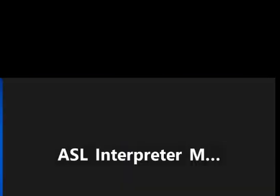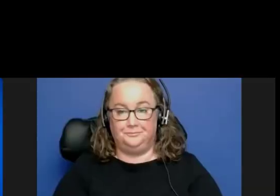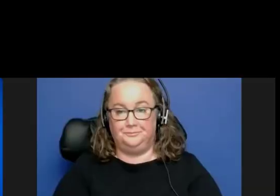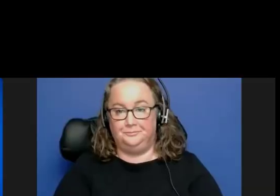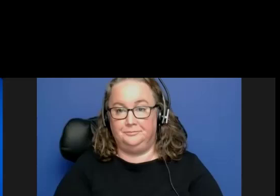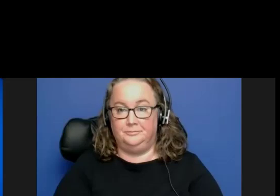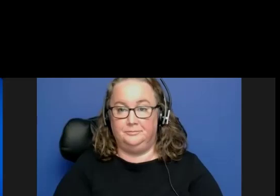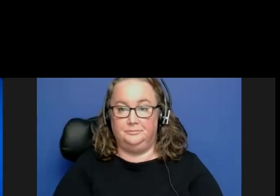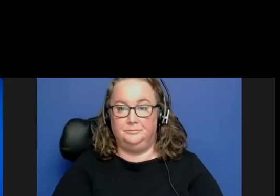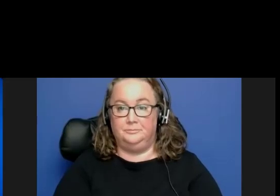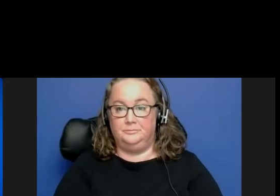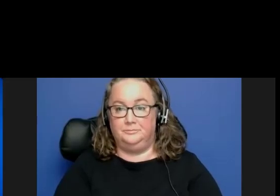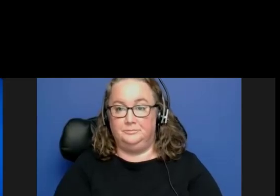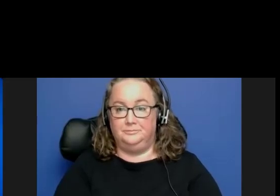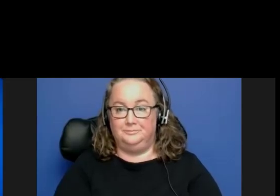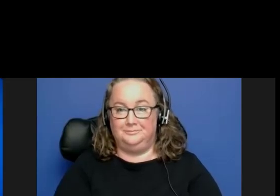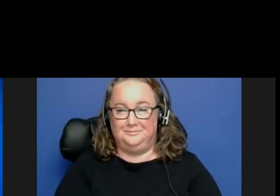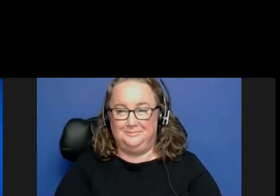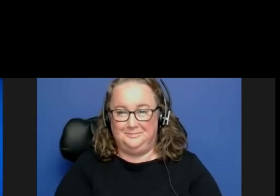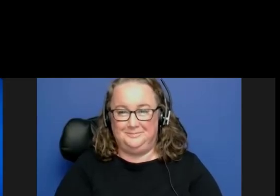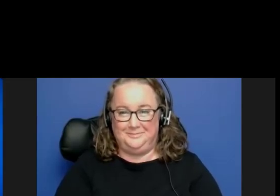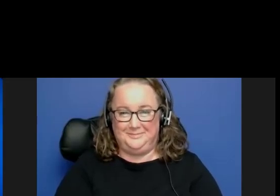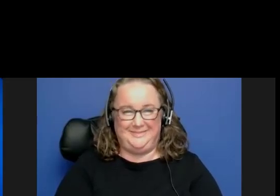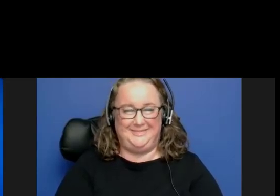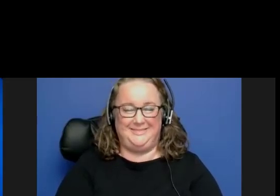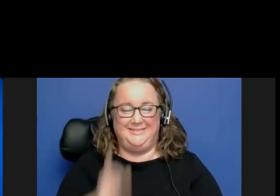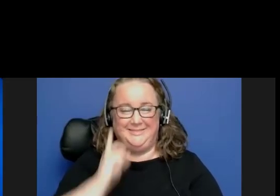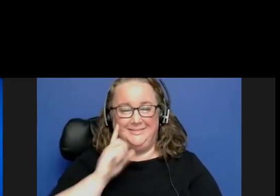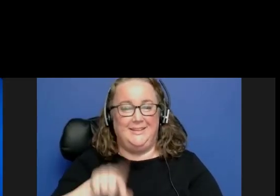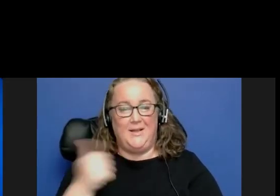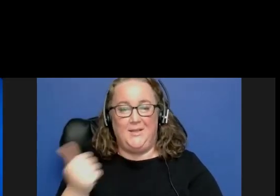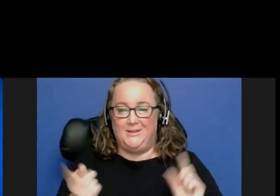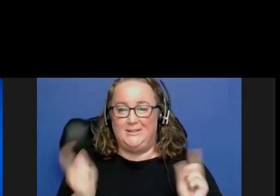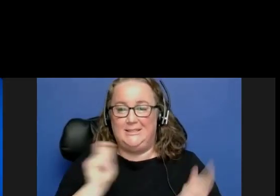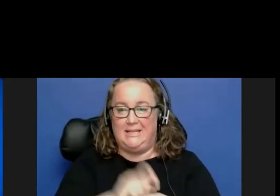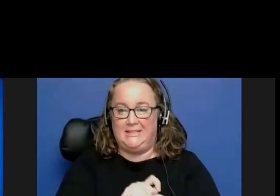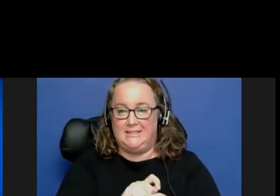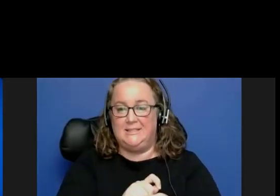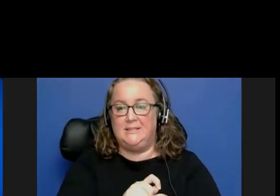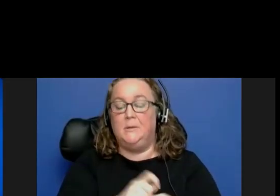changes included updated definitions